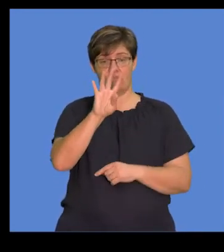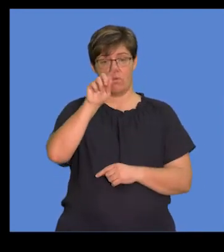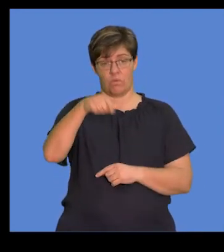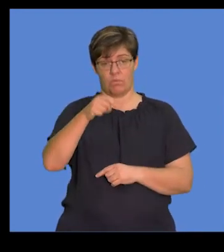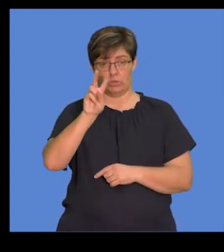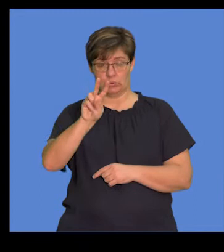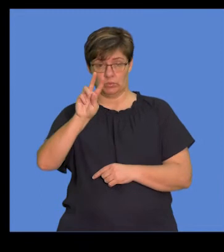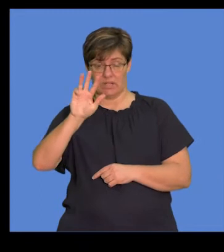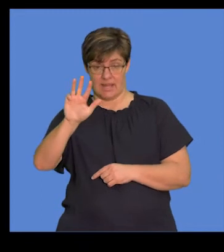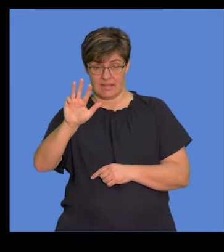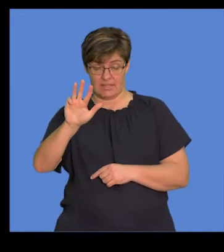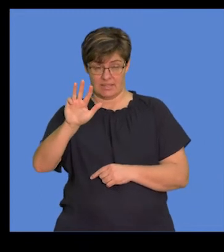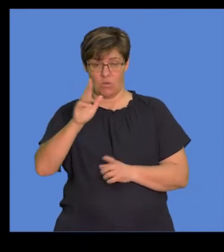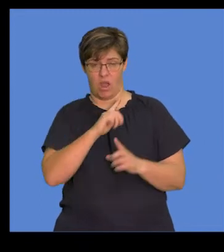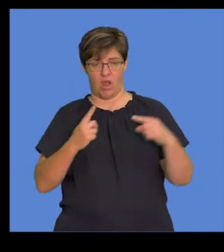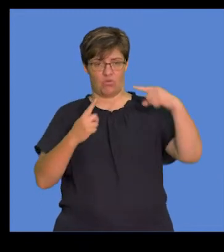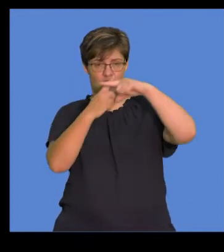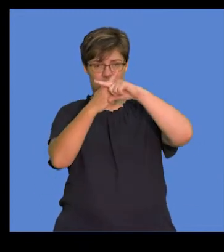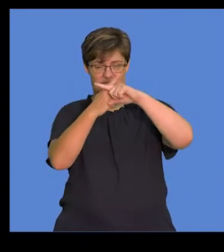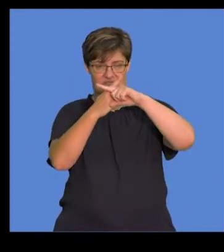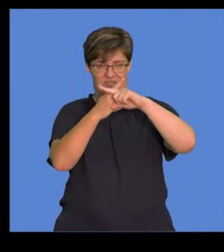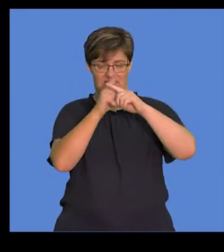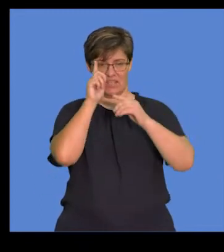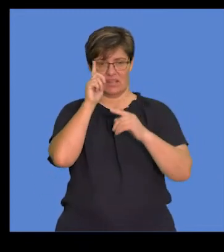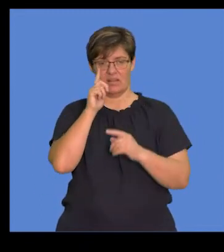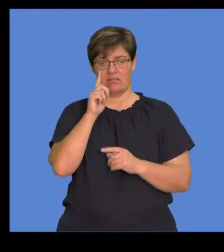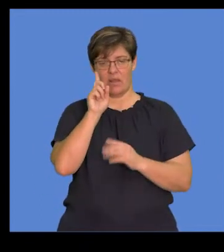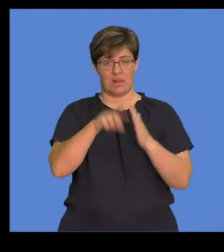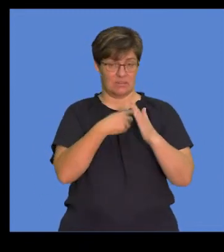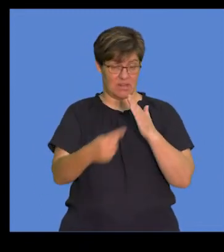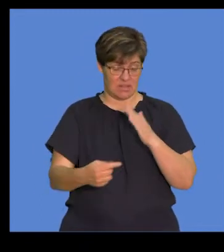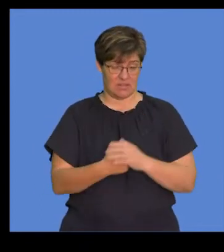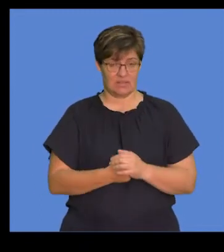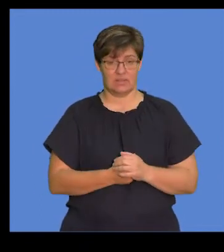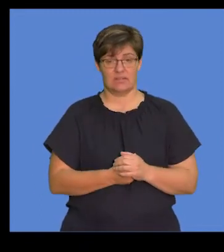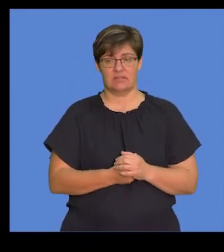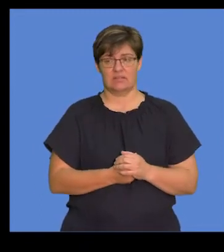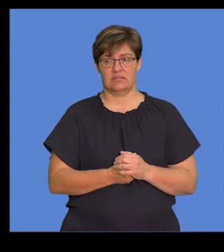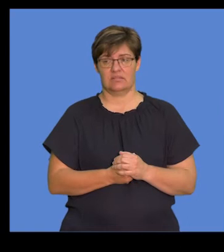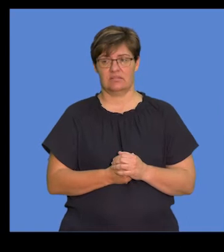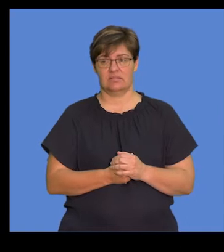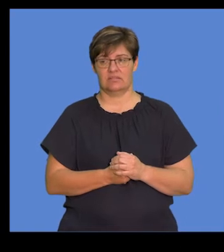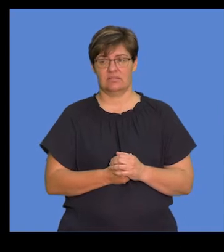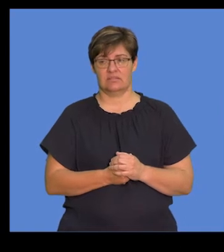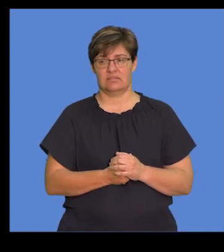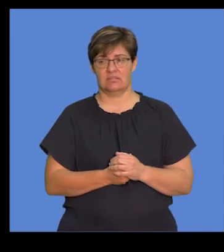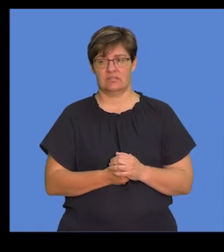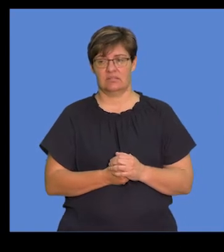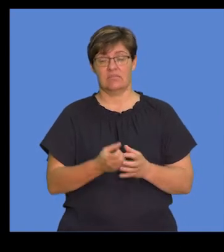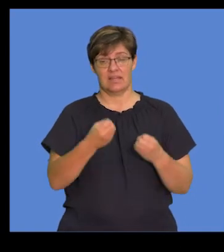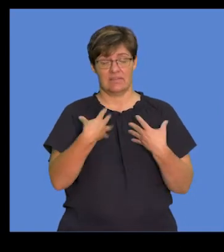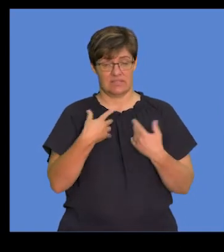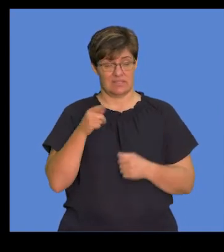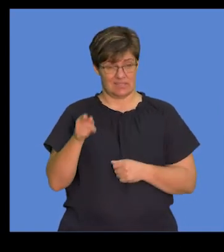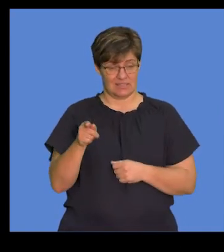multiplied by, we've cross multiplied with the resistance, which is 4,29. Okay, 4,29.